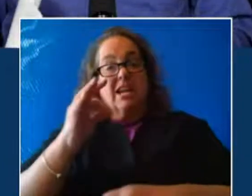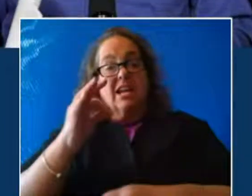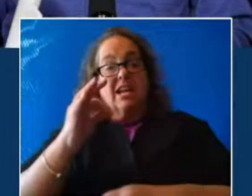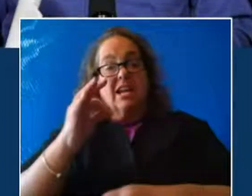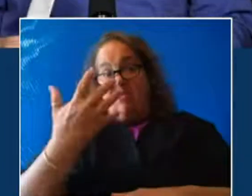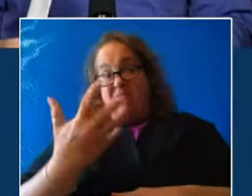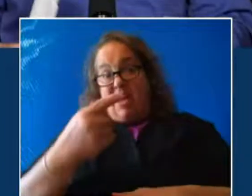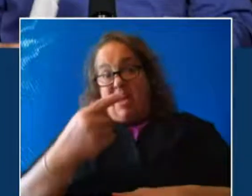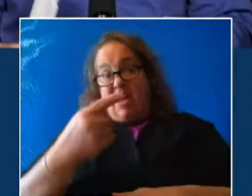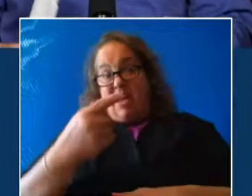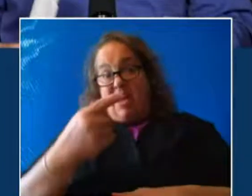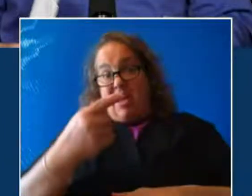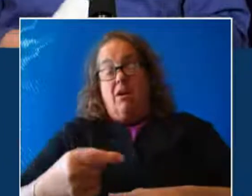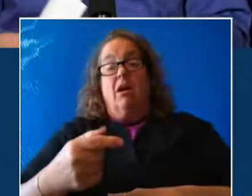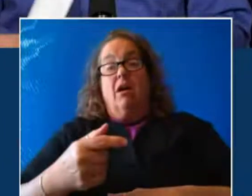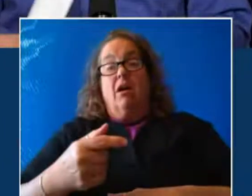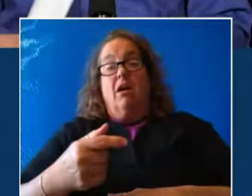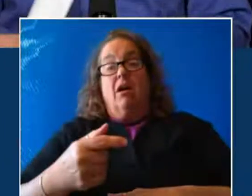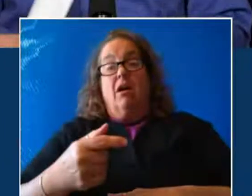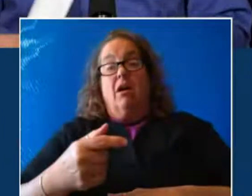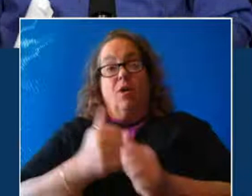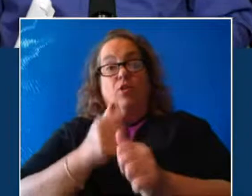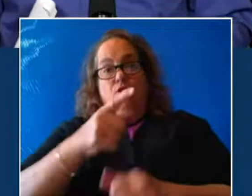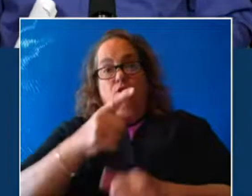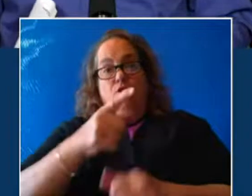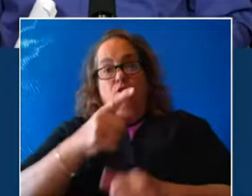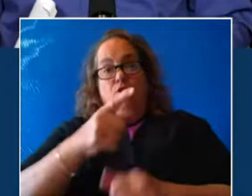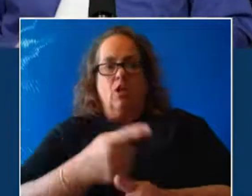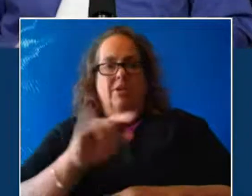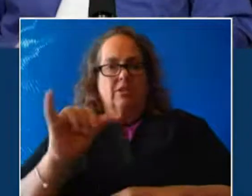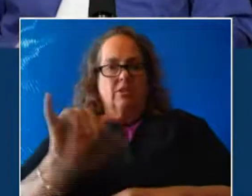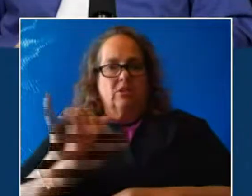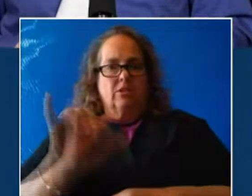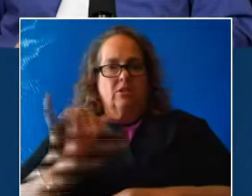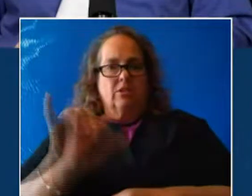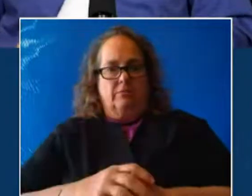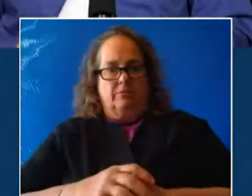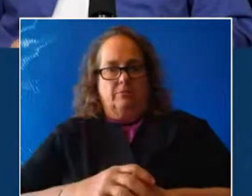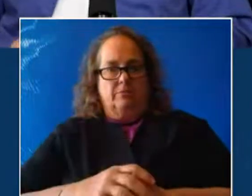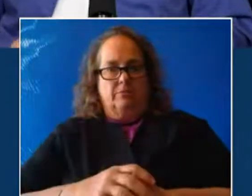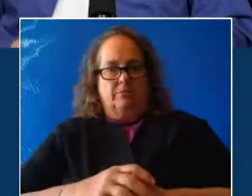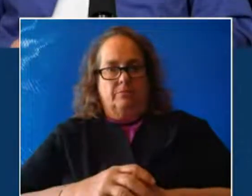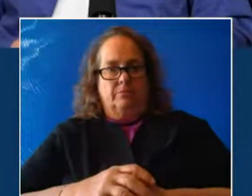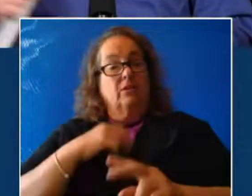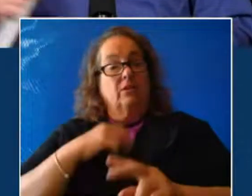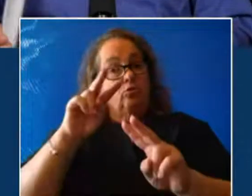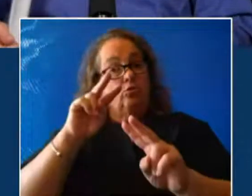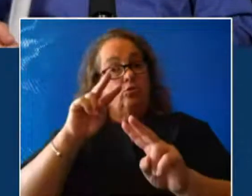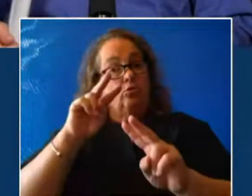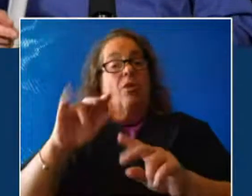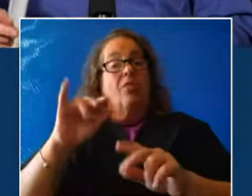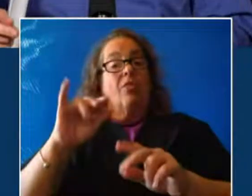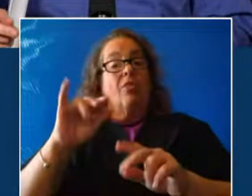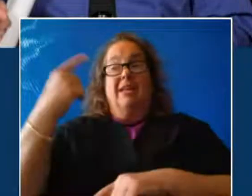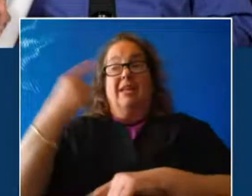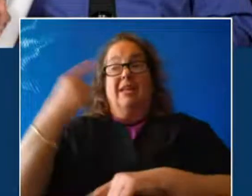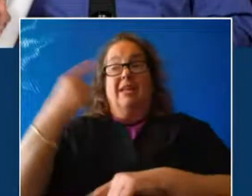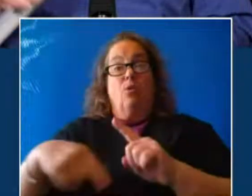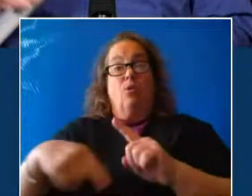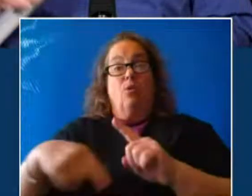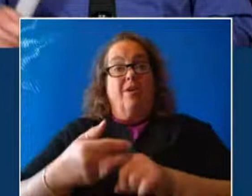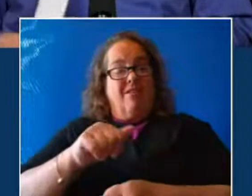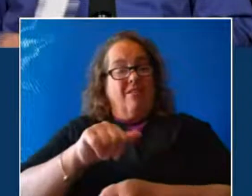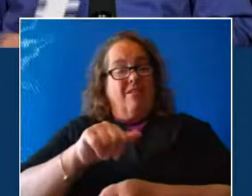well. I look forward to the day when we put COVID behind us and none of these guidances are needed and